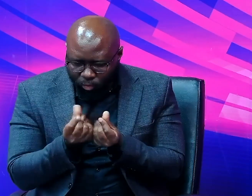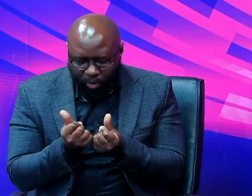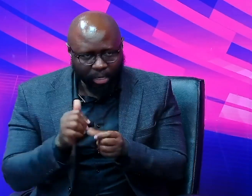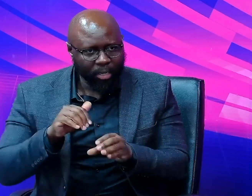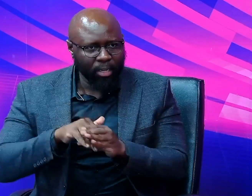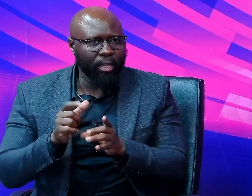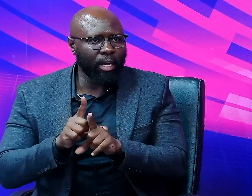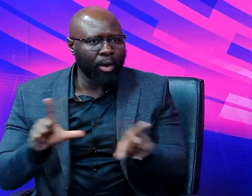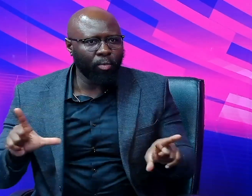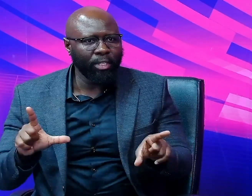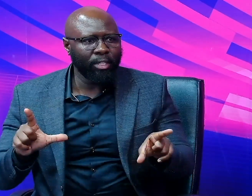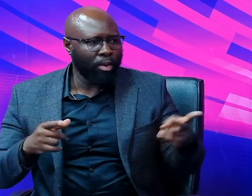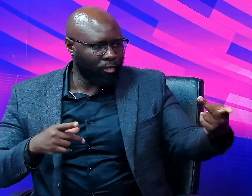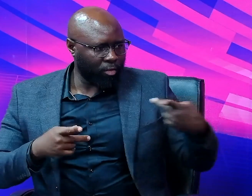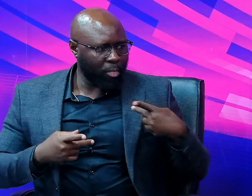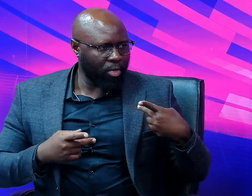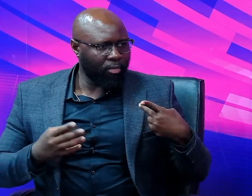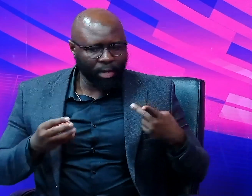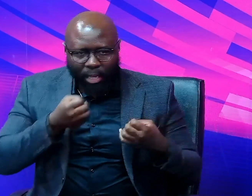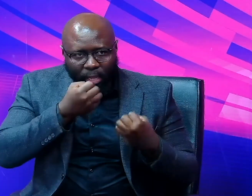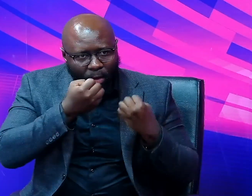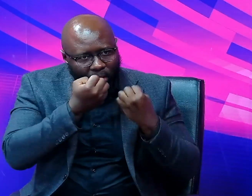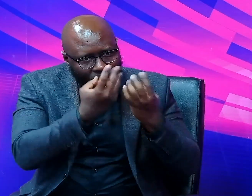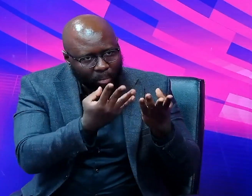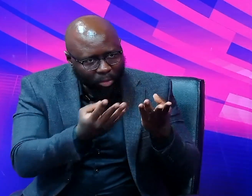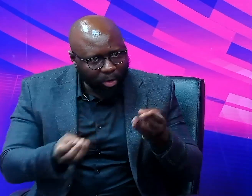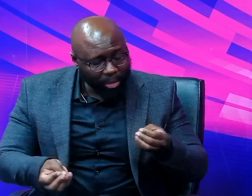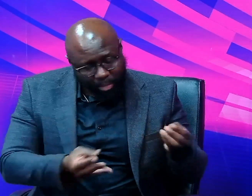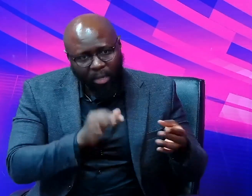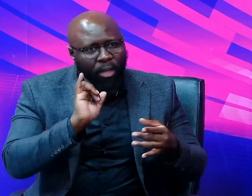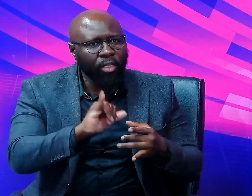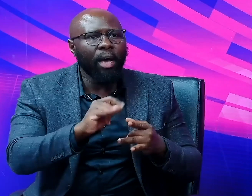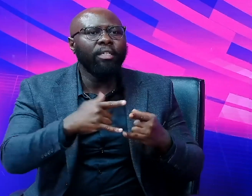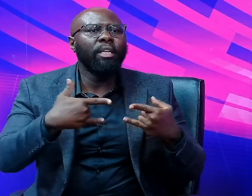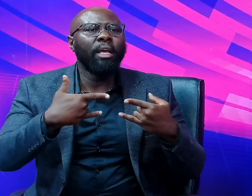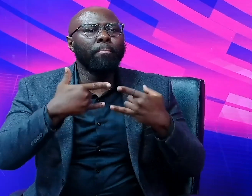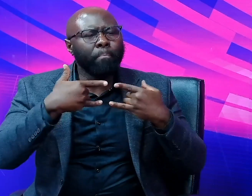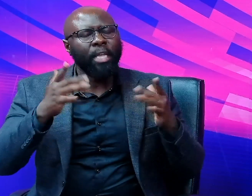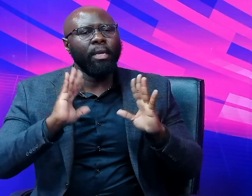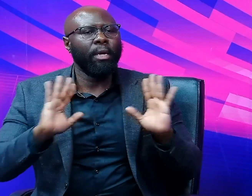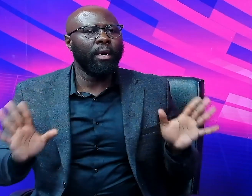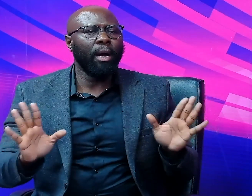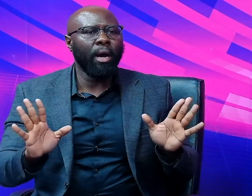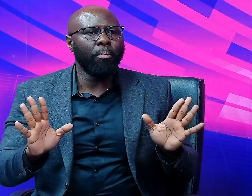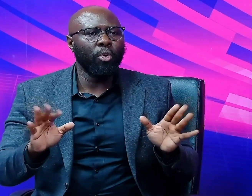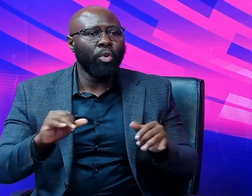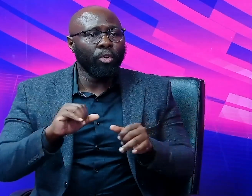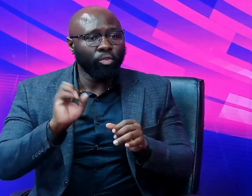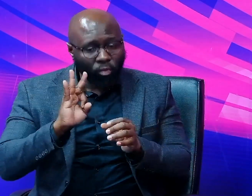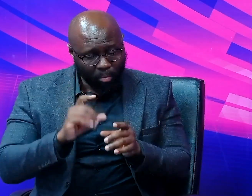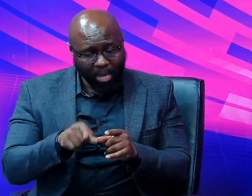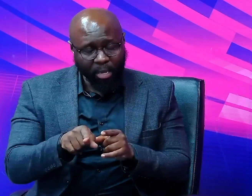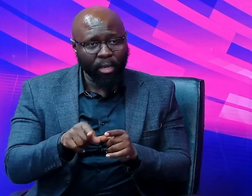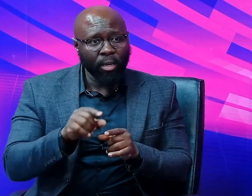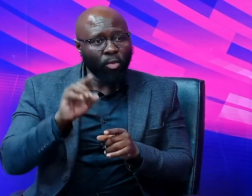not know? So they need to be well equipped with the language so that they can pass the information, because this has been a